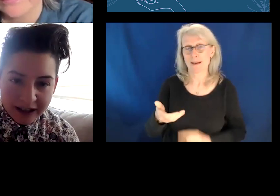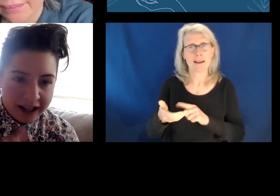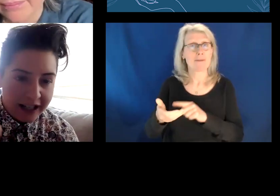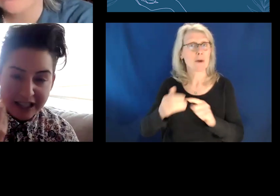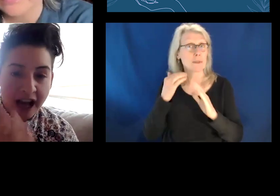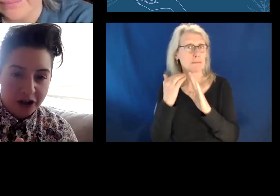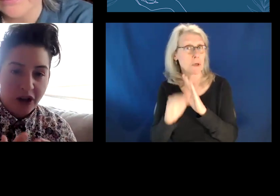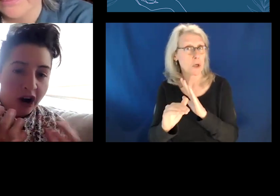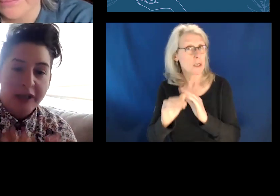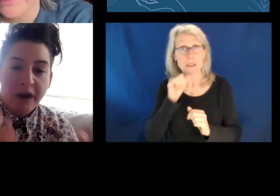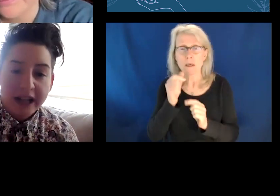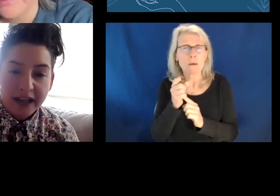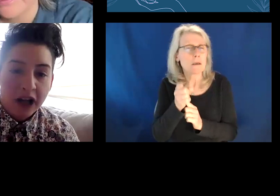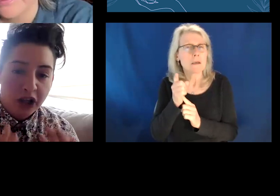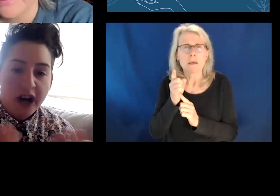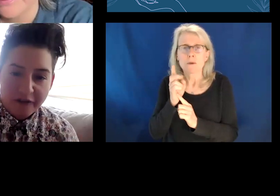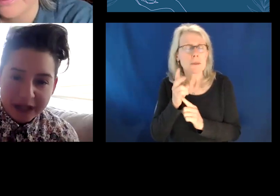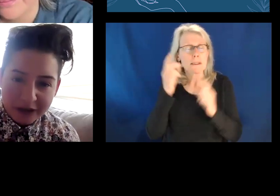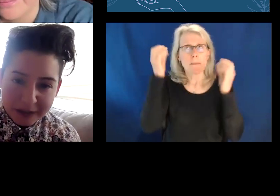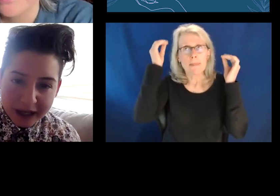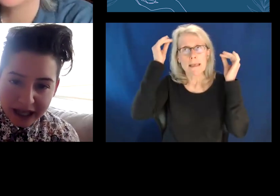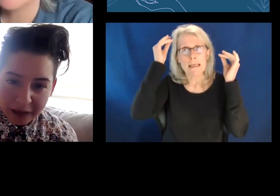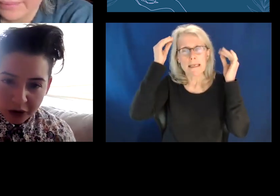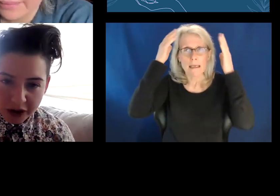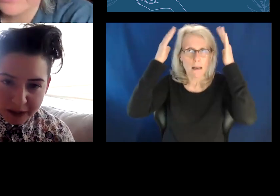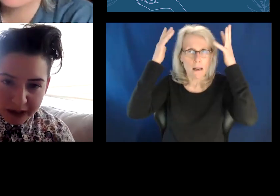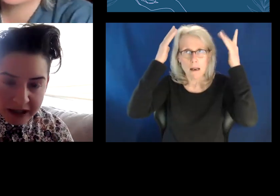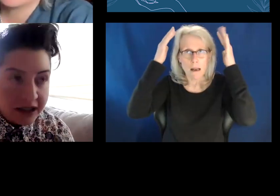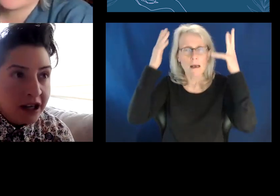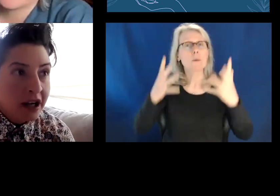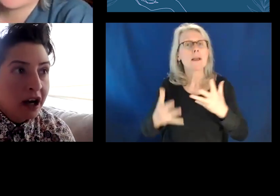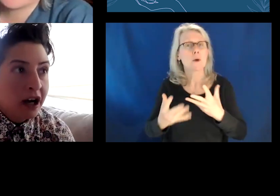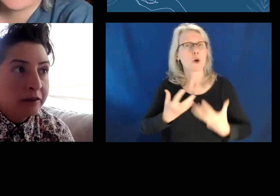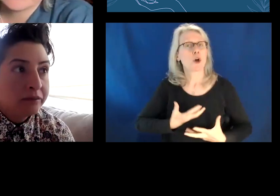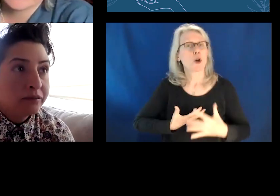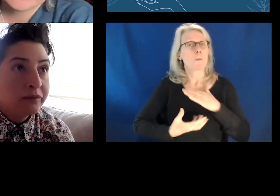minute. It is actually occupying a lot of mental space and emotional space.